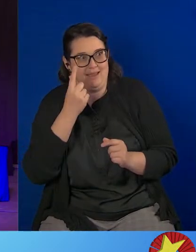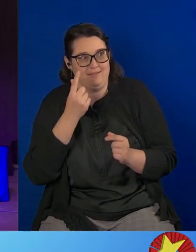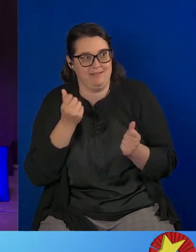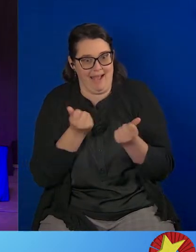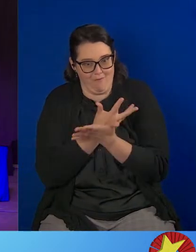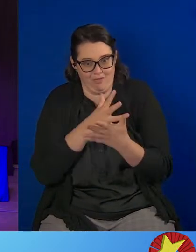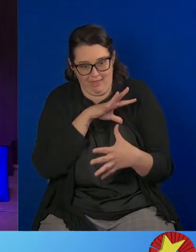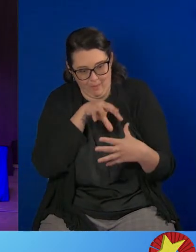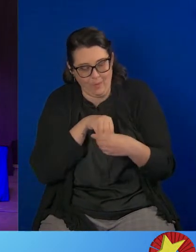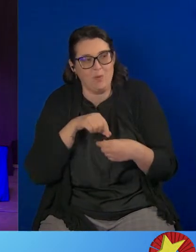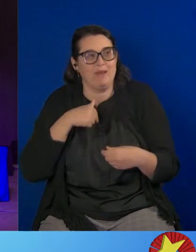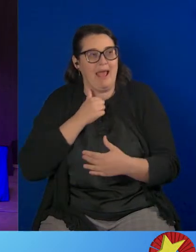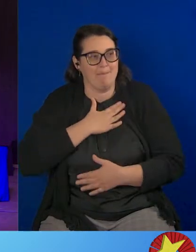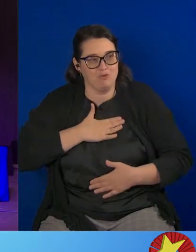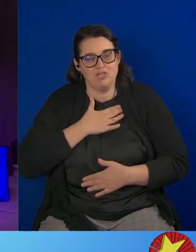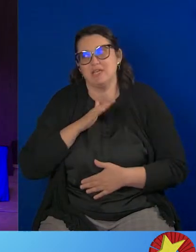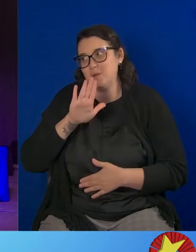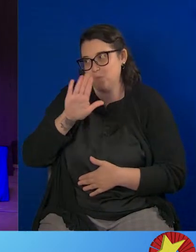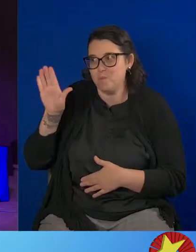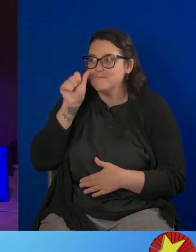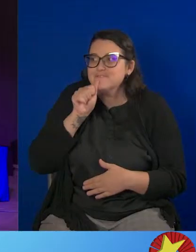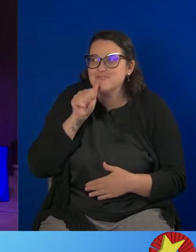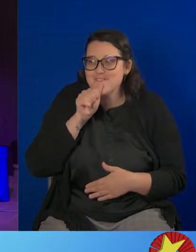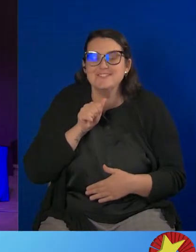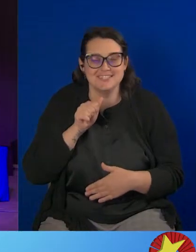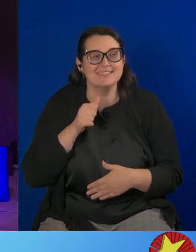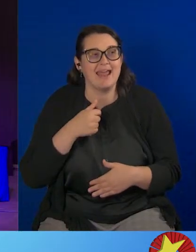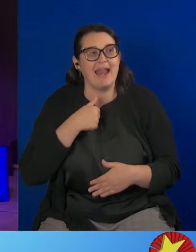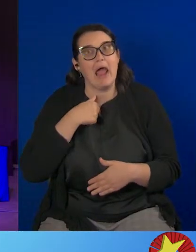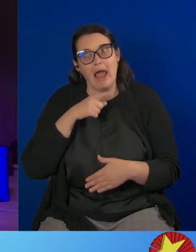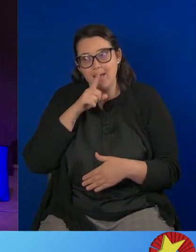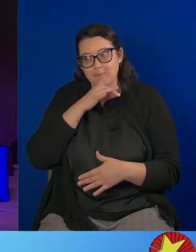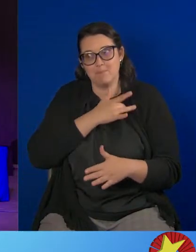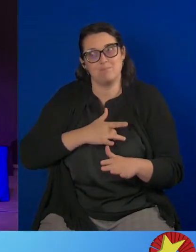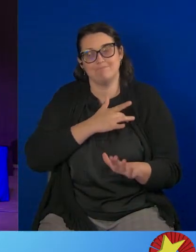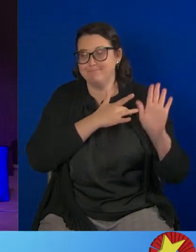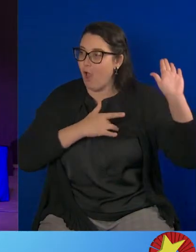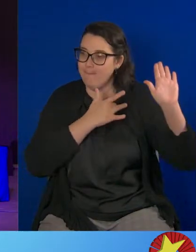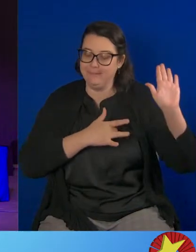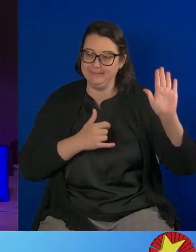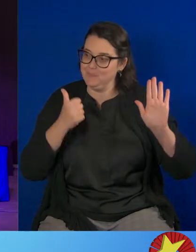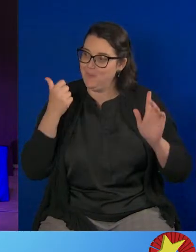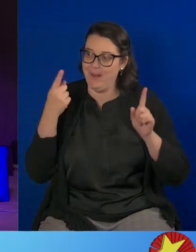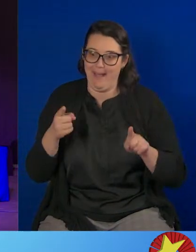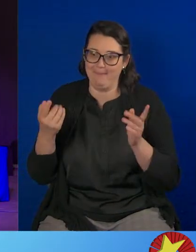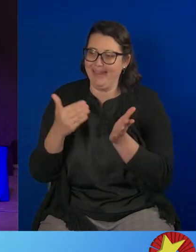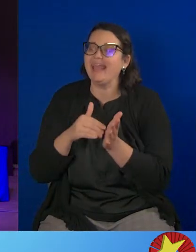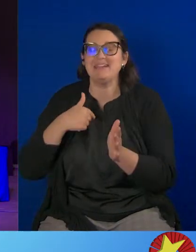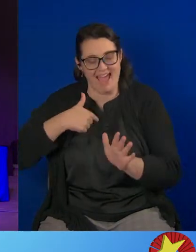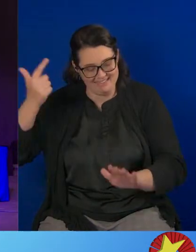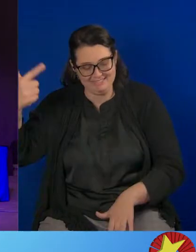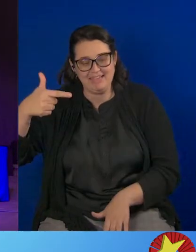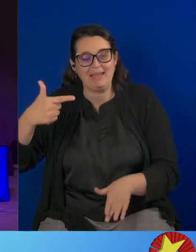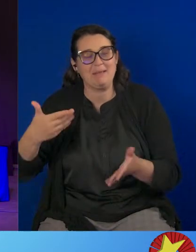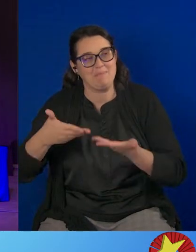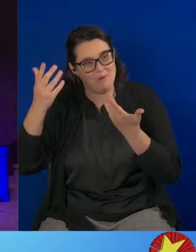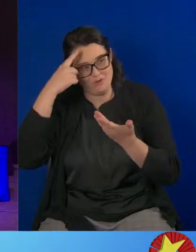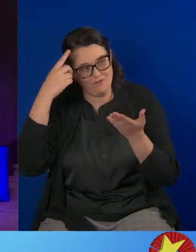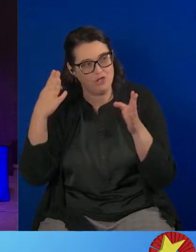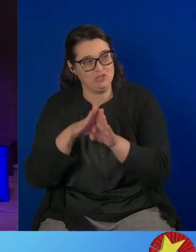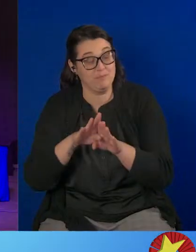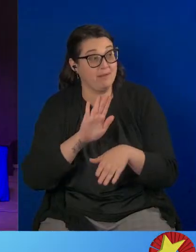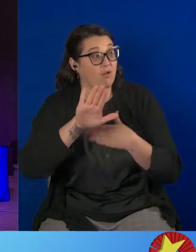really appreciate your indulgence in that. I assure you it will not happen again. I second the motion for adjournment. All in favor, say